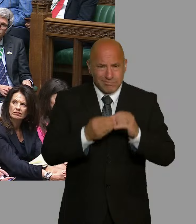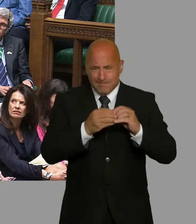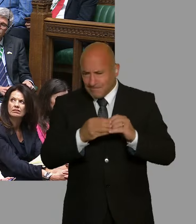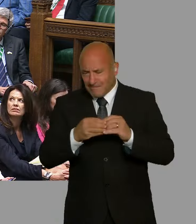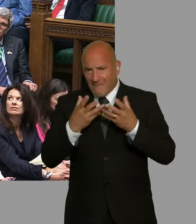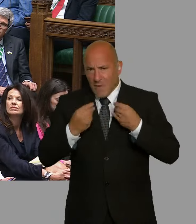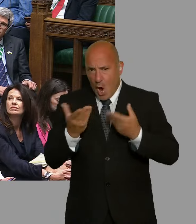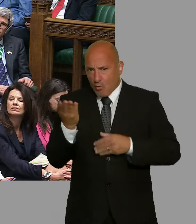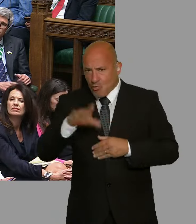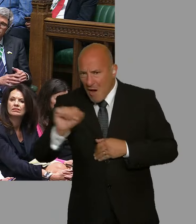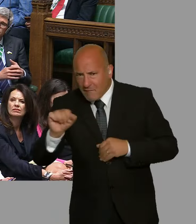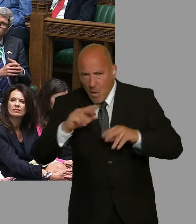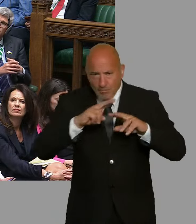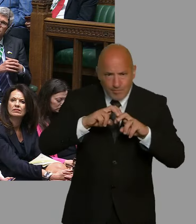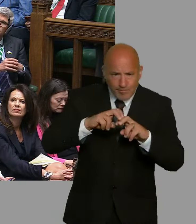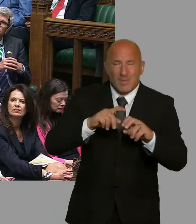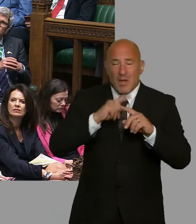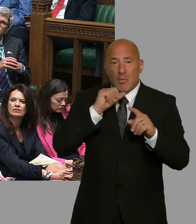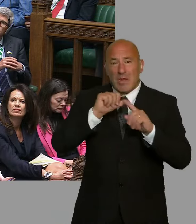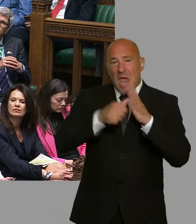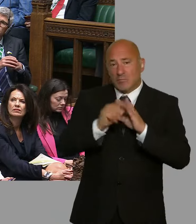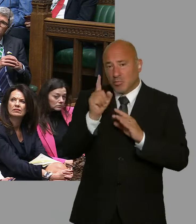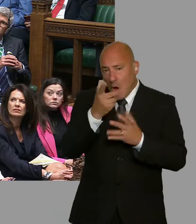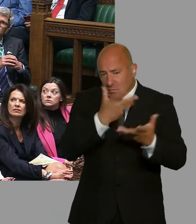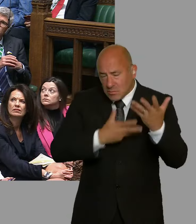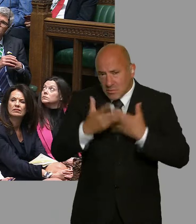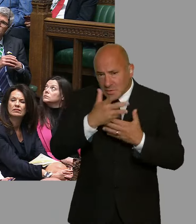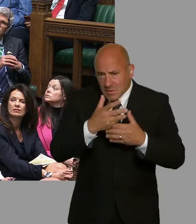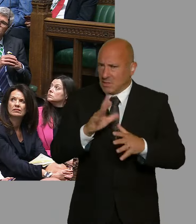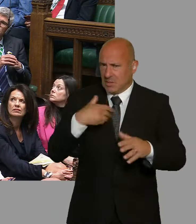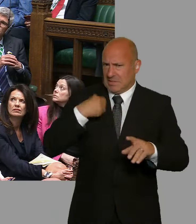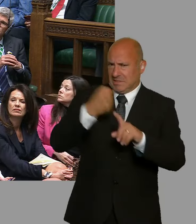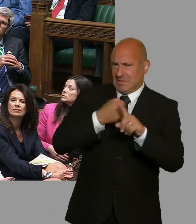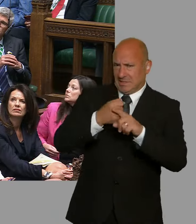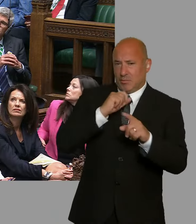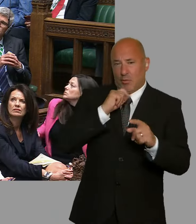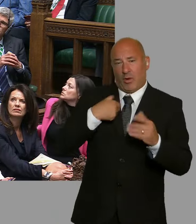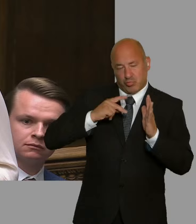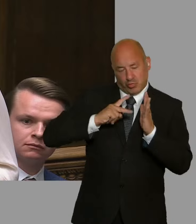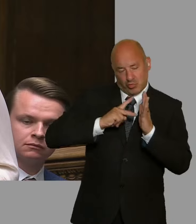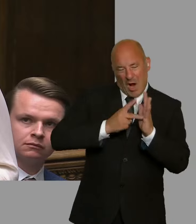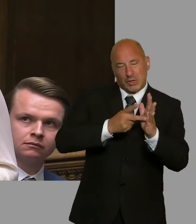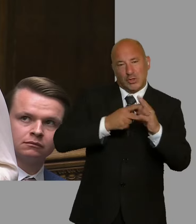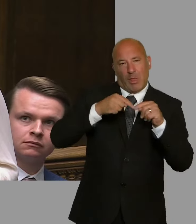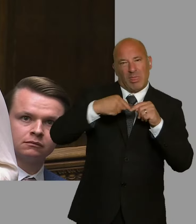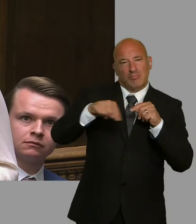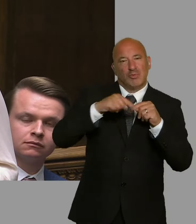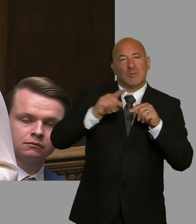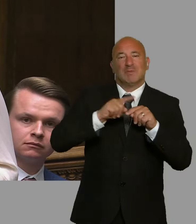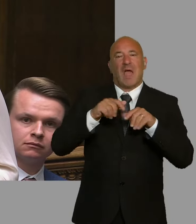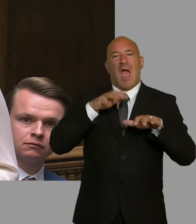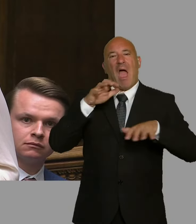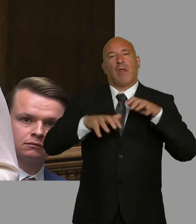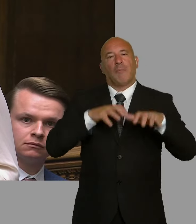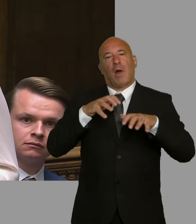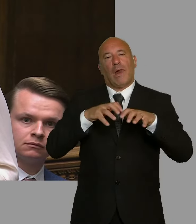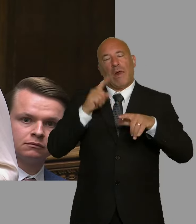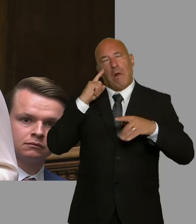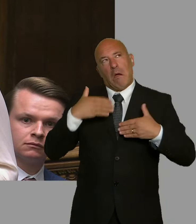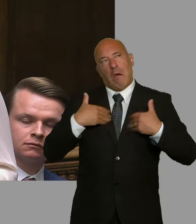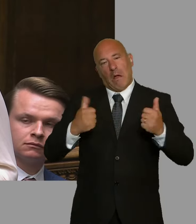Mr. Speaker, my constituent Molly is a single mother caring for a child with cancer. She cannot work because of her